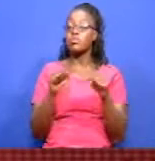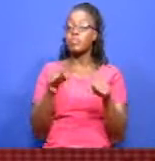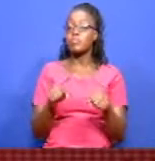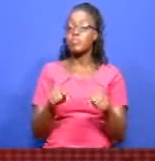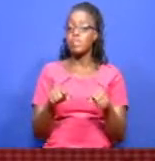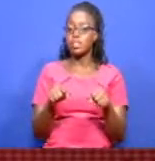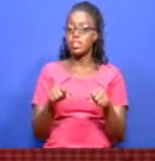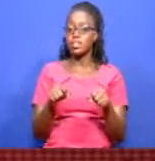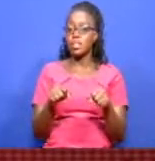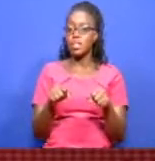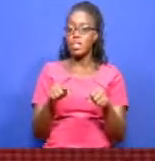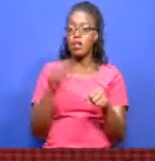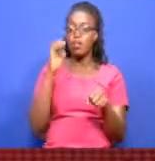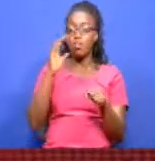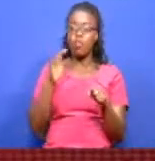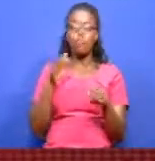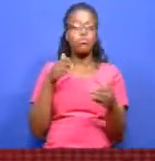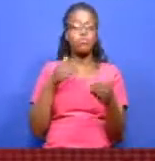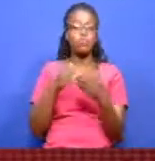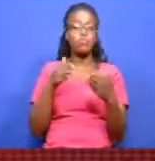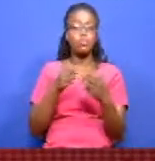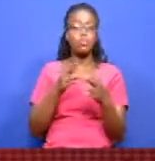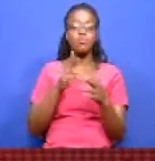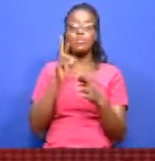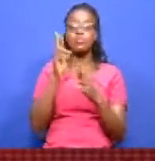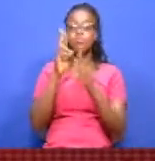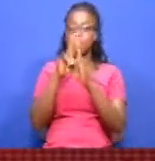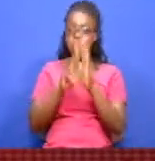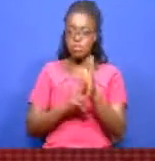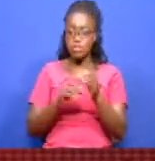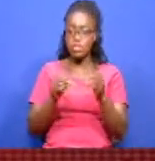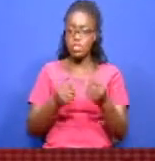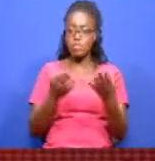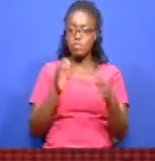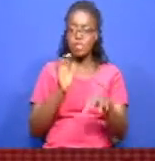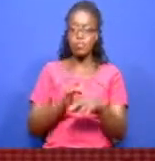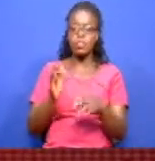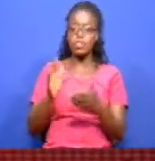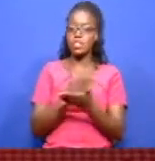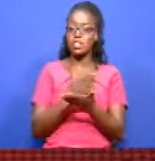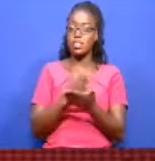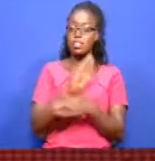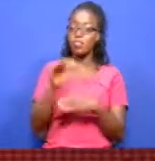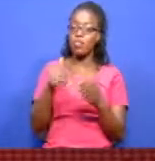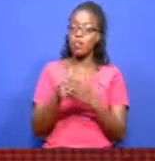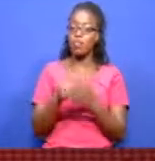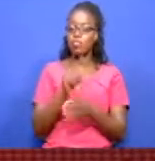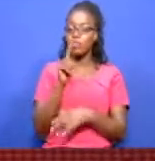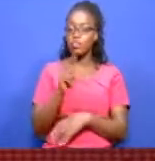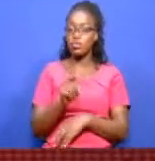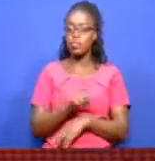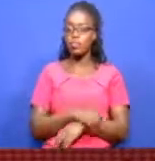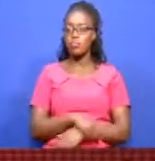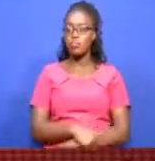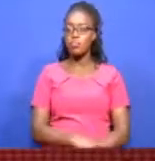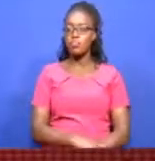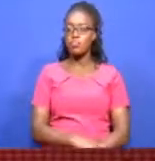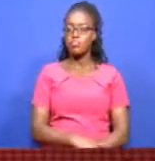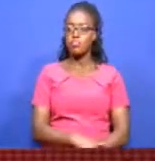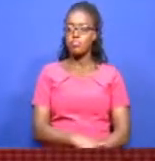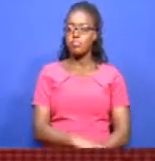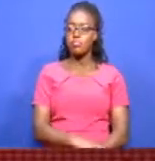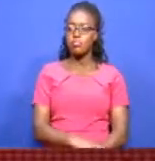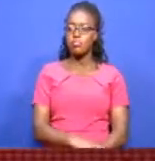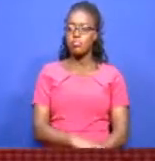of lifting of the restrictions that have been put in affecting all these sectors? Thank you. Okay, thank